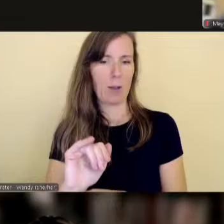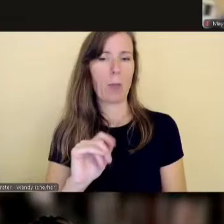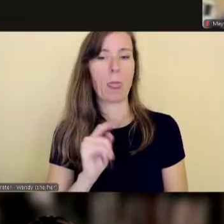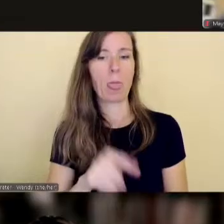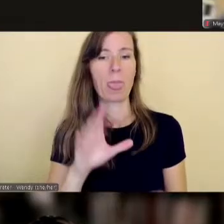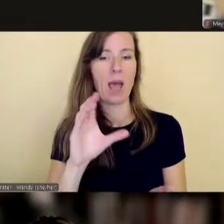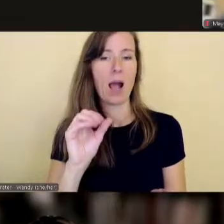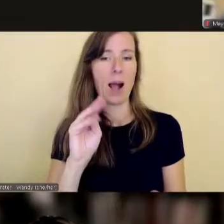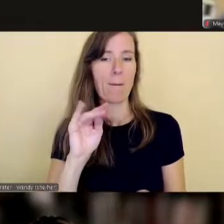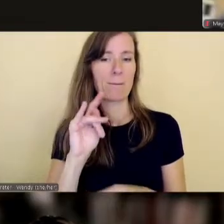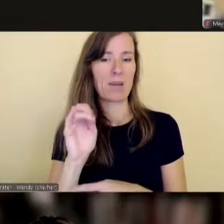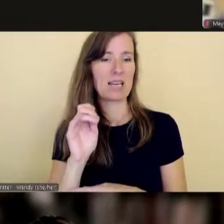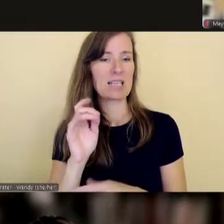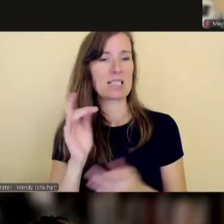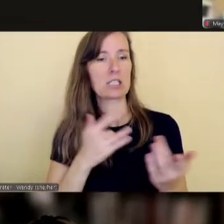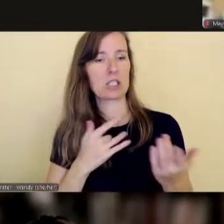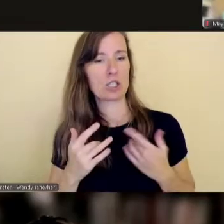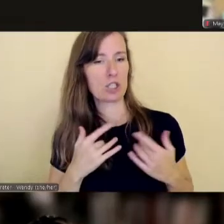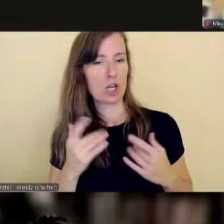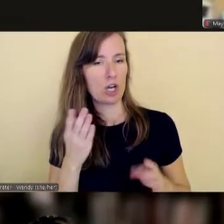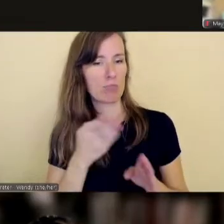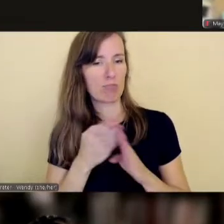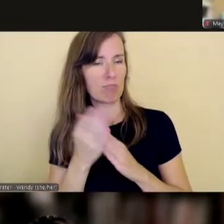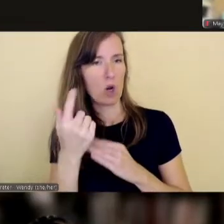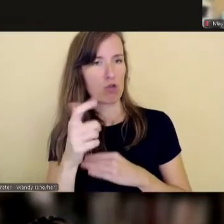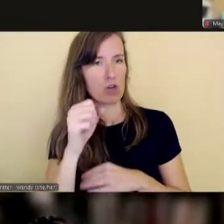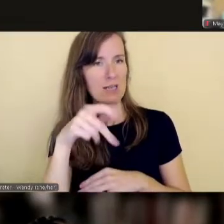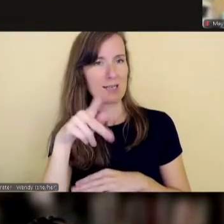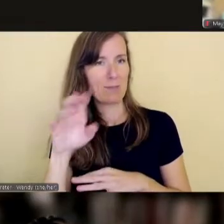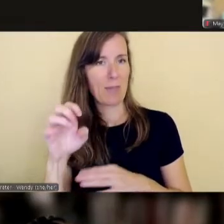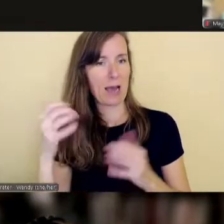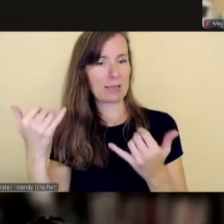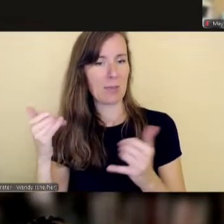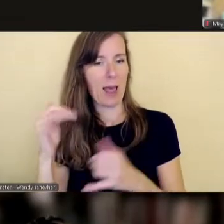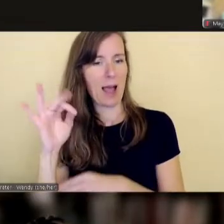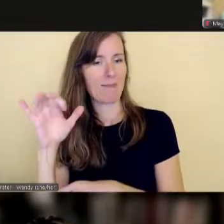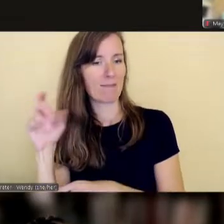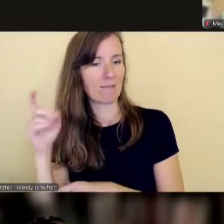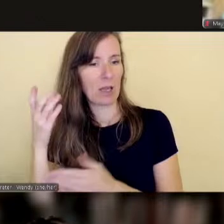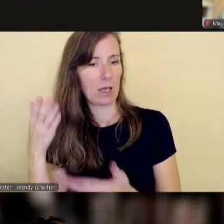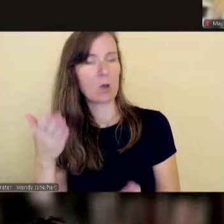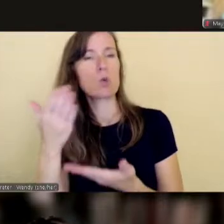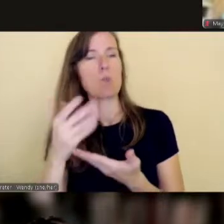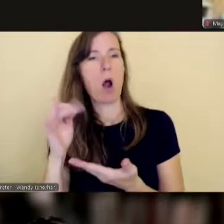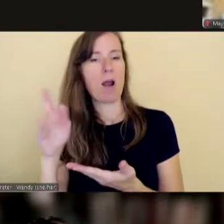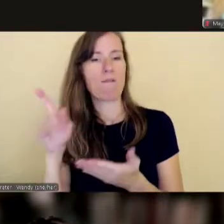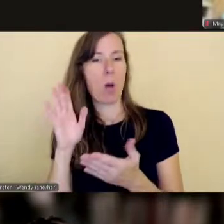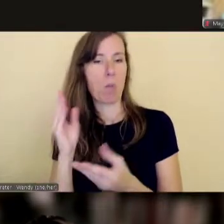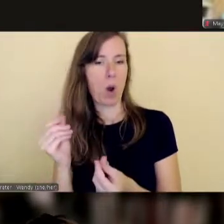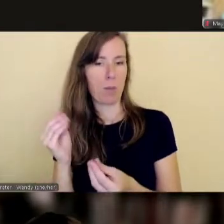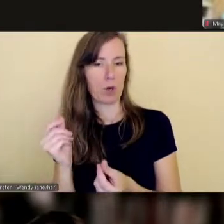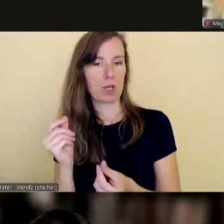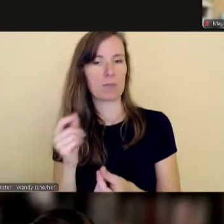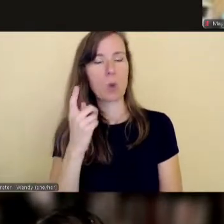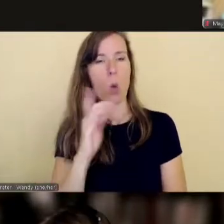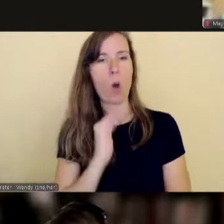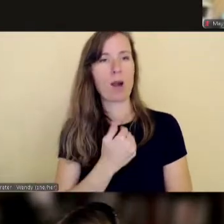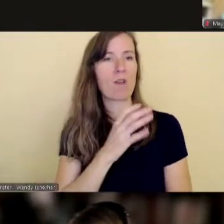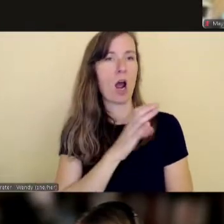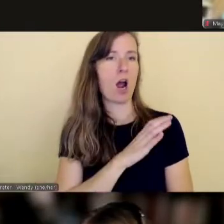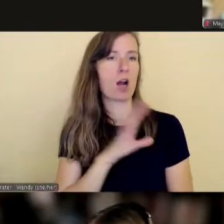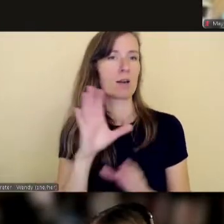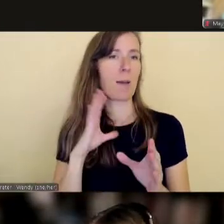property. One of our committee members who served on the council and was actively involved in getting the building retrofitted, improved,